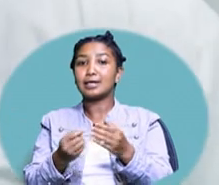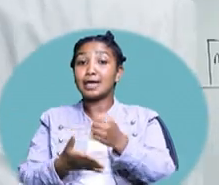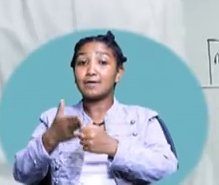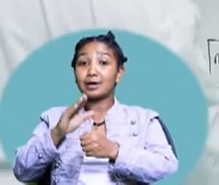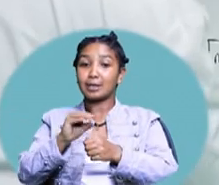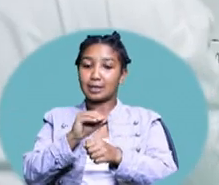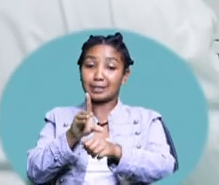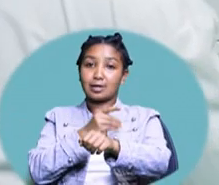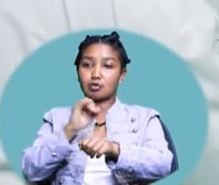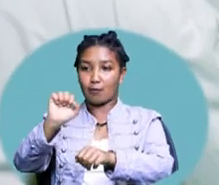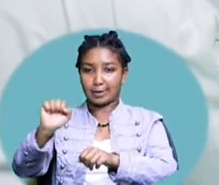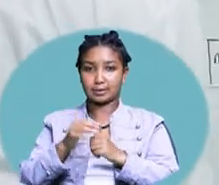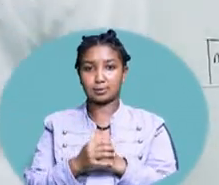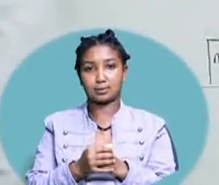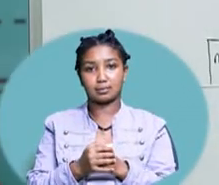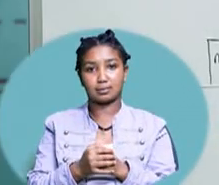of s.